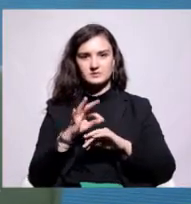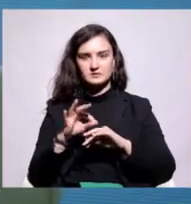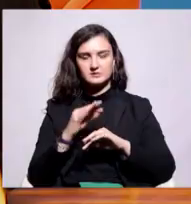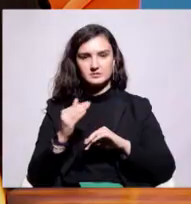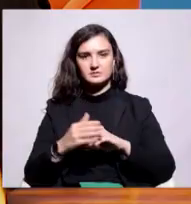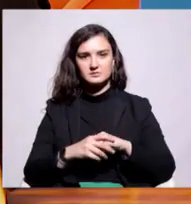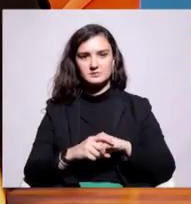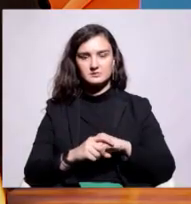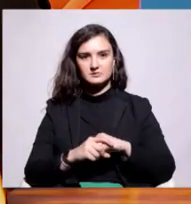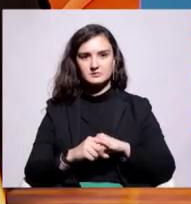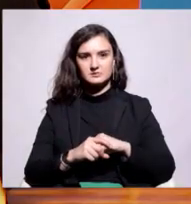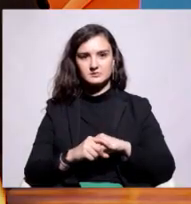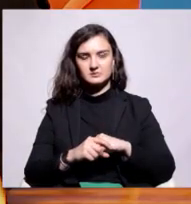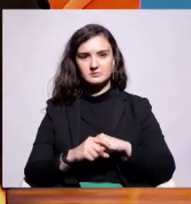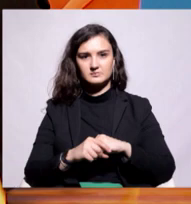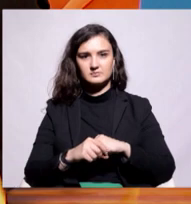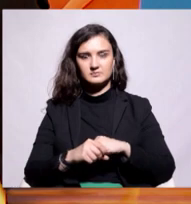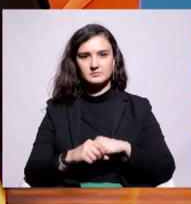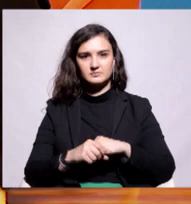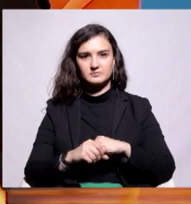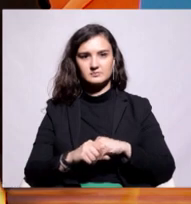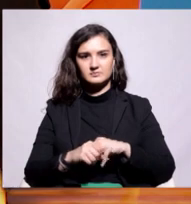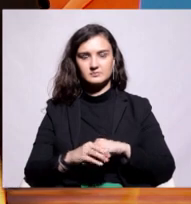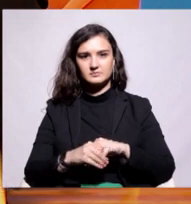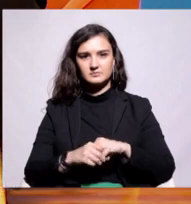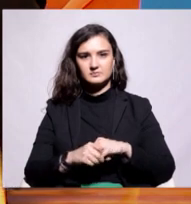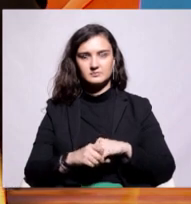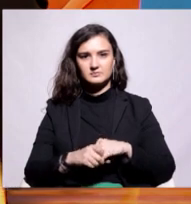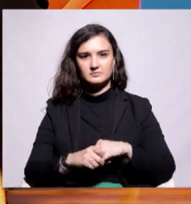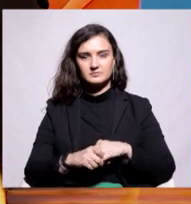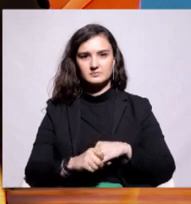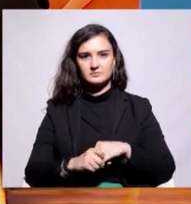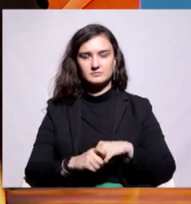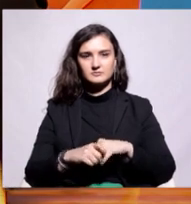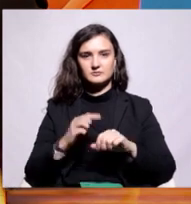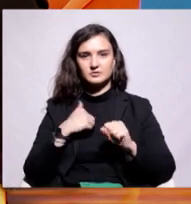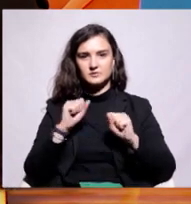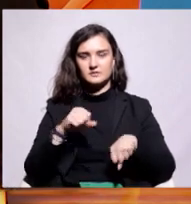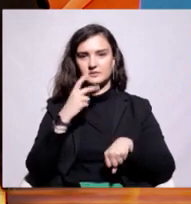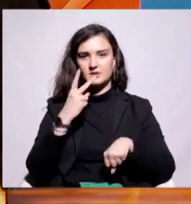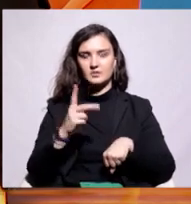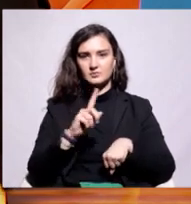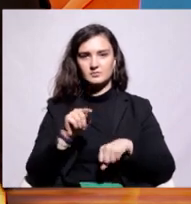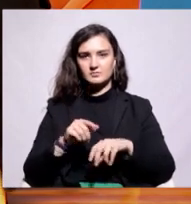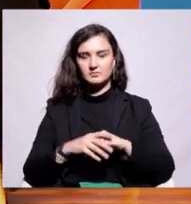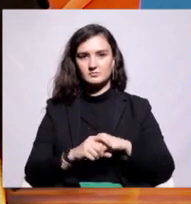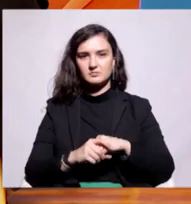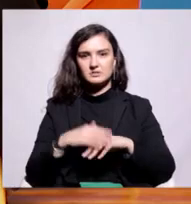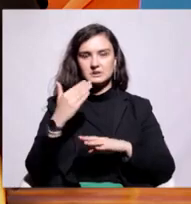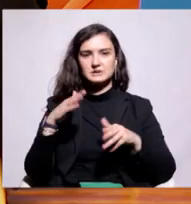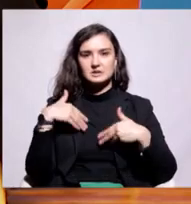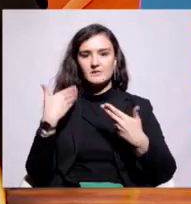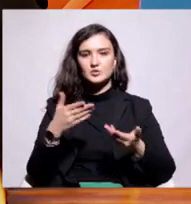constant nagging. Yes. And in Irving's work, we can see that he suggests